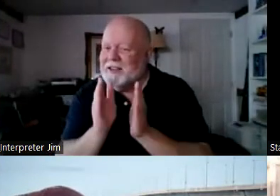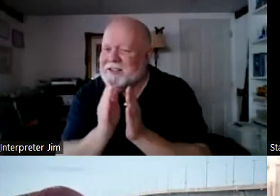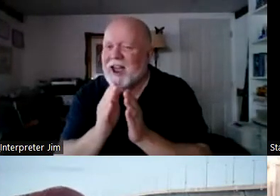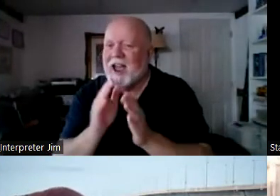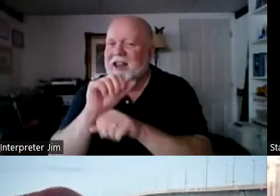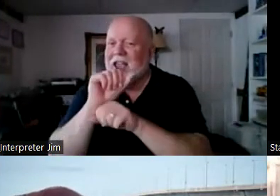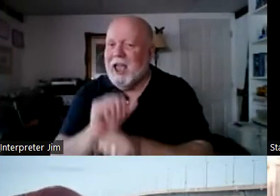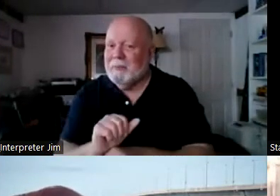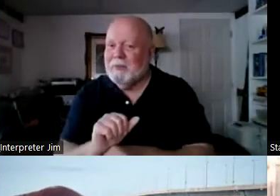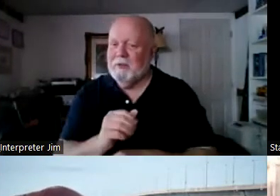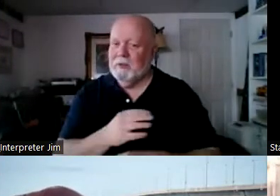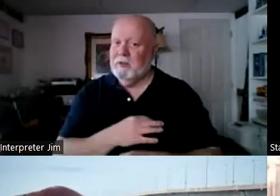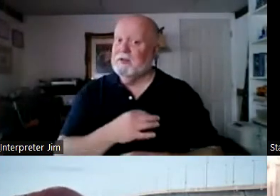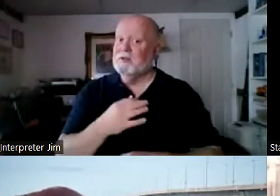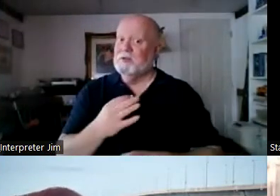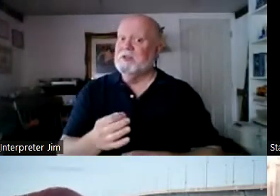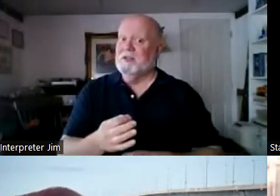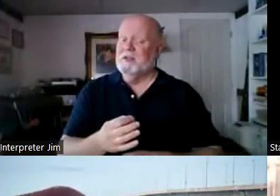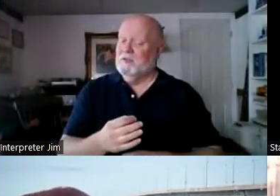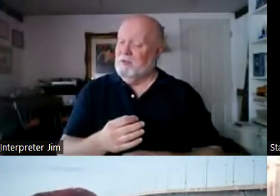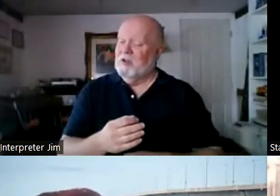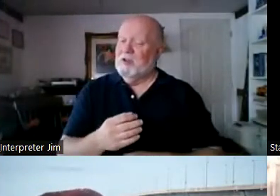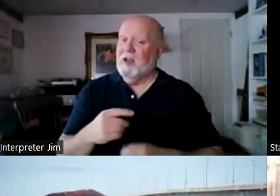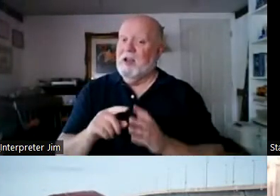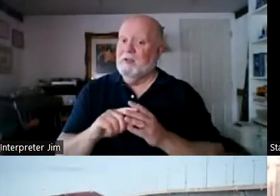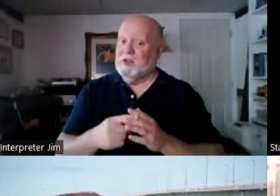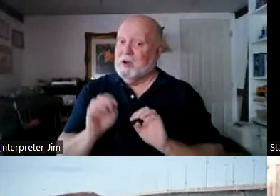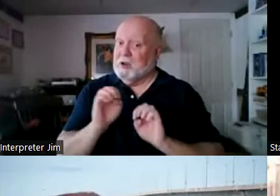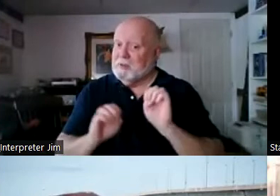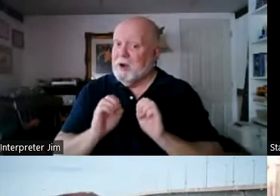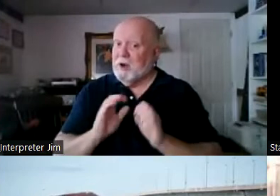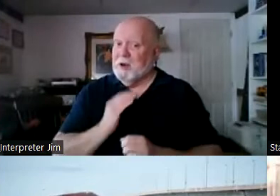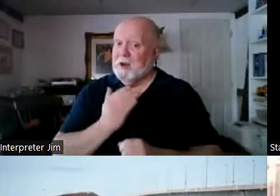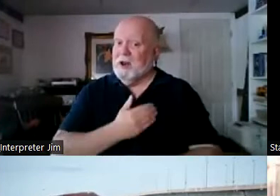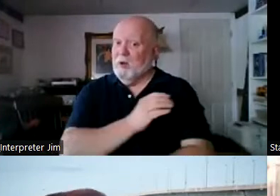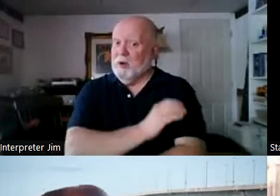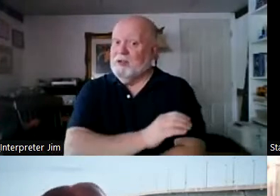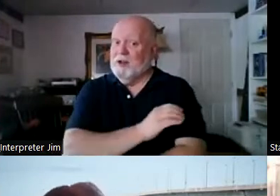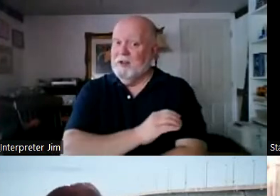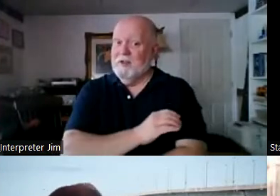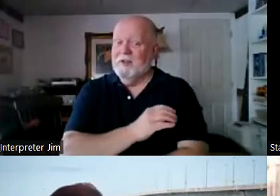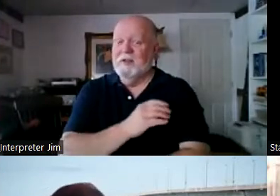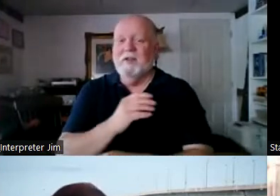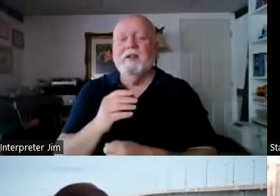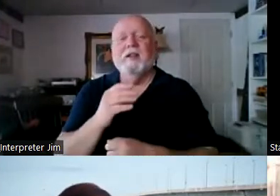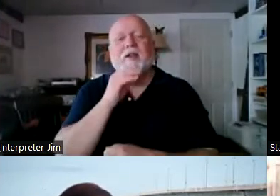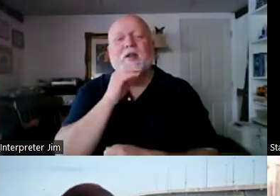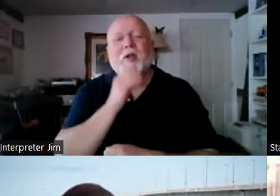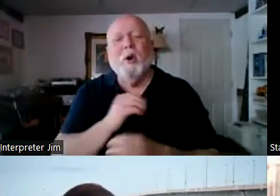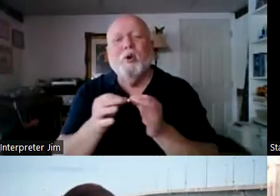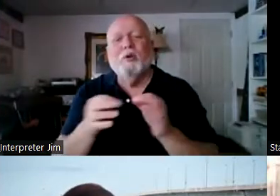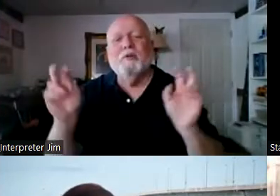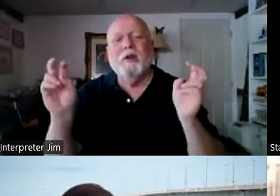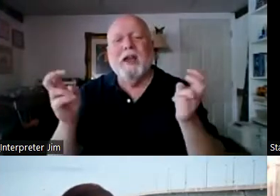our clinic. I do think that some of the old adages of habit and work on